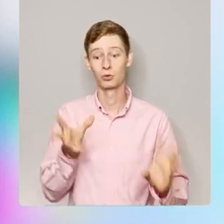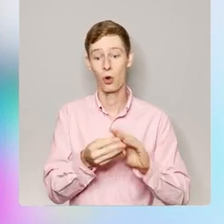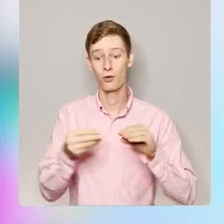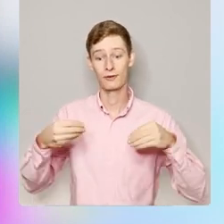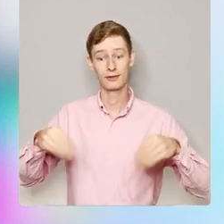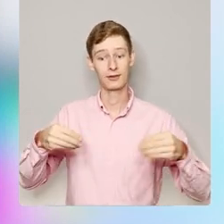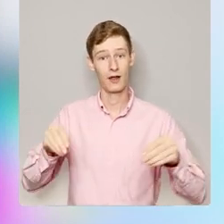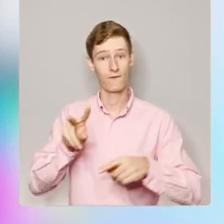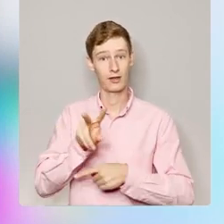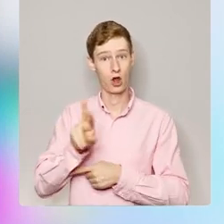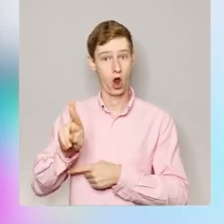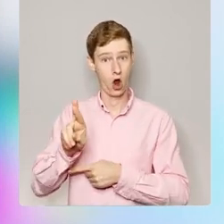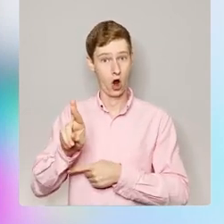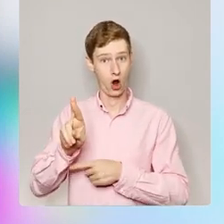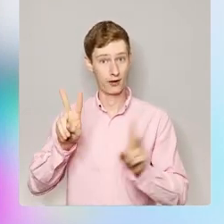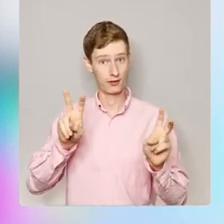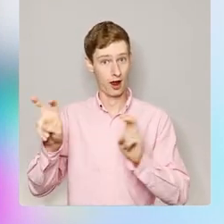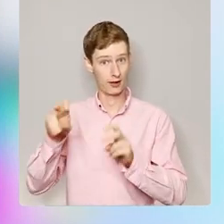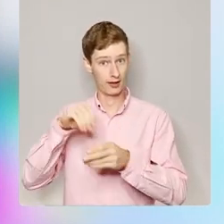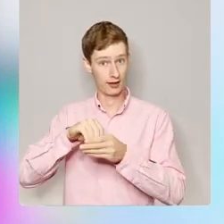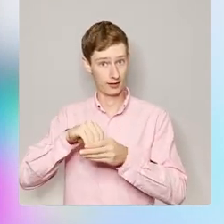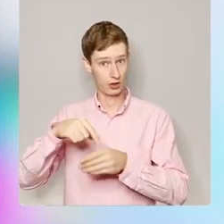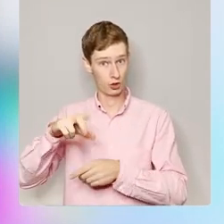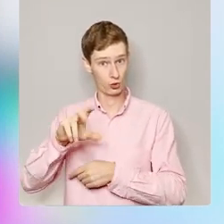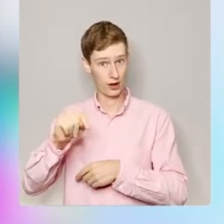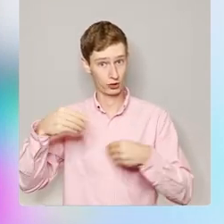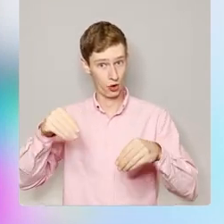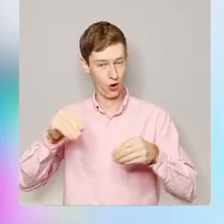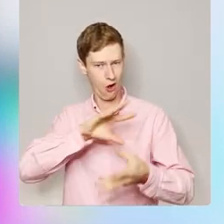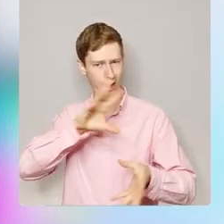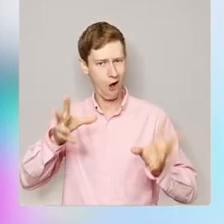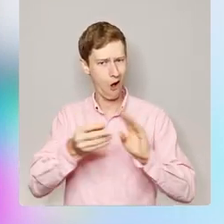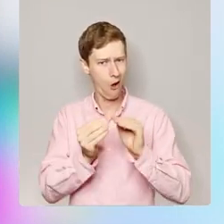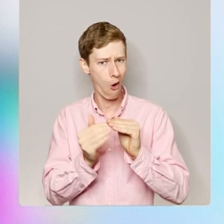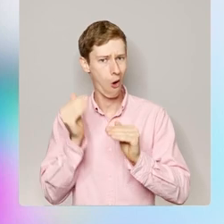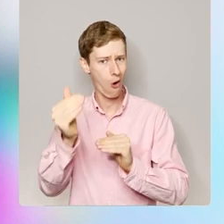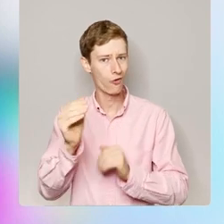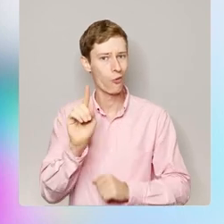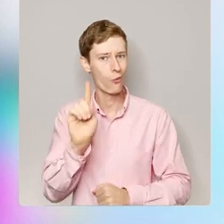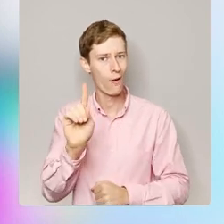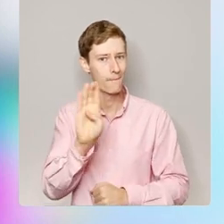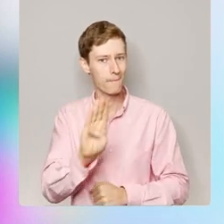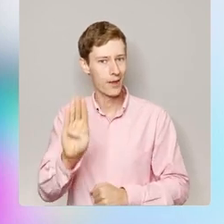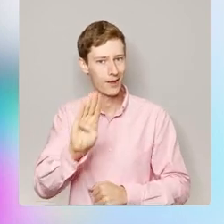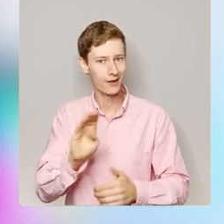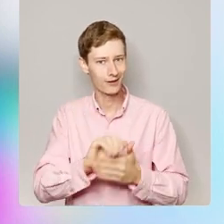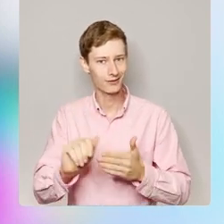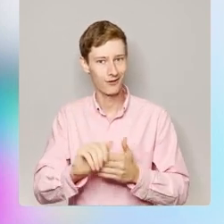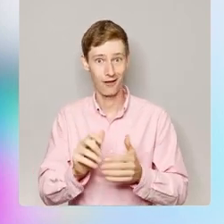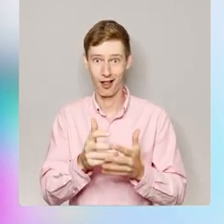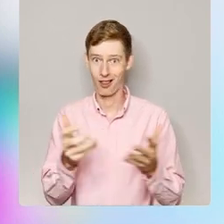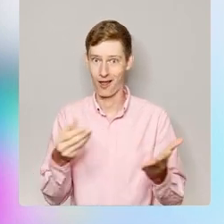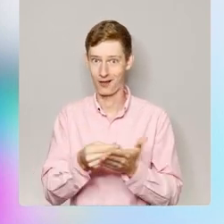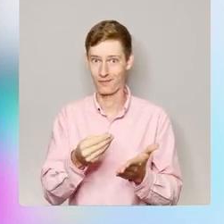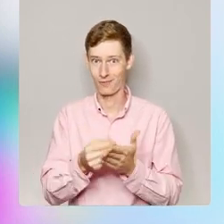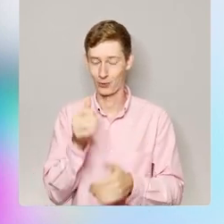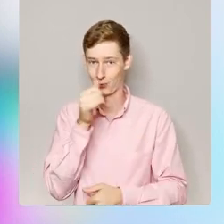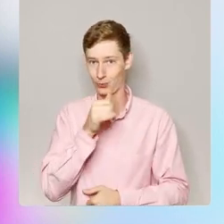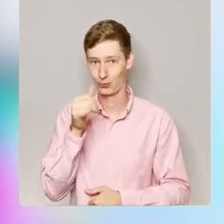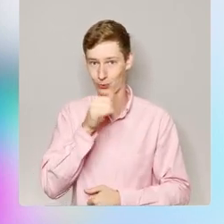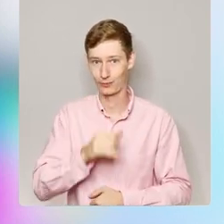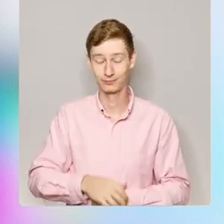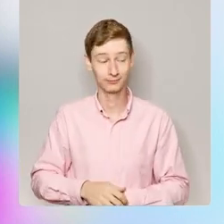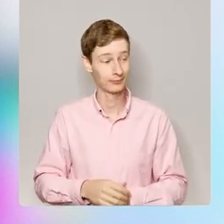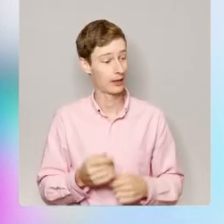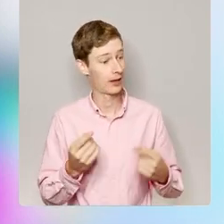titles in the Quest store have surpassed $1 billion. That's a lot of money. And when I talk to developers,